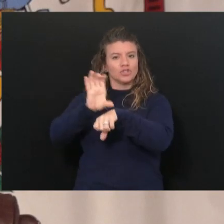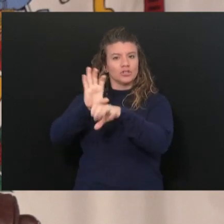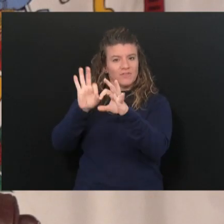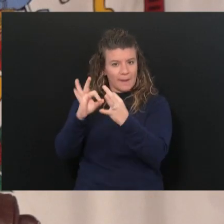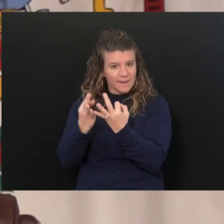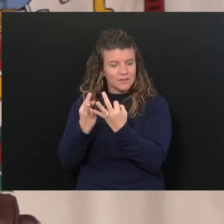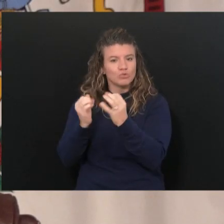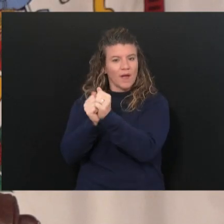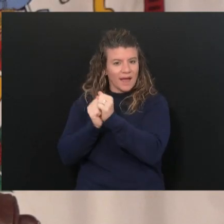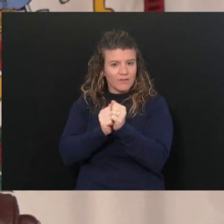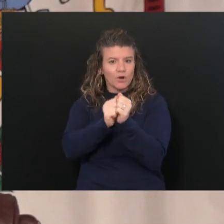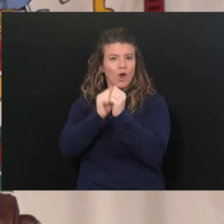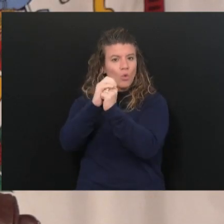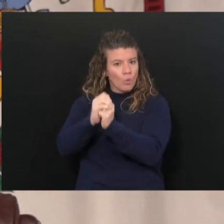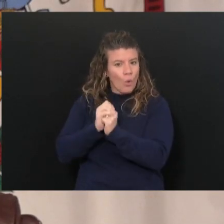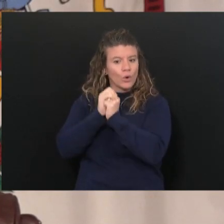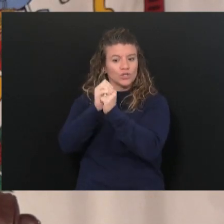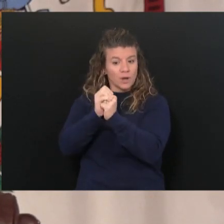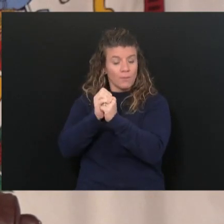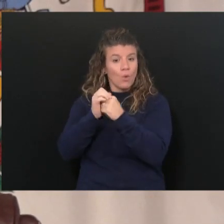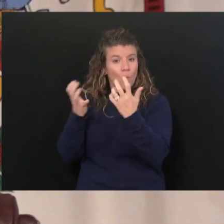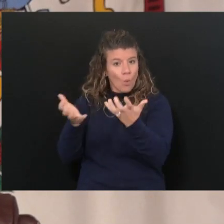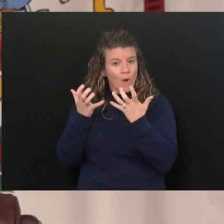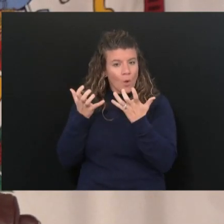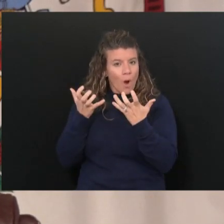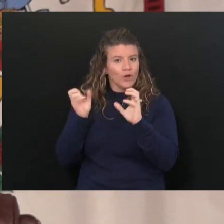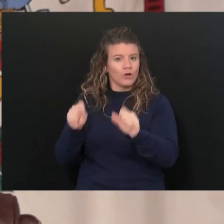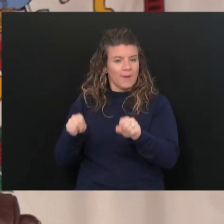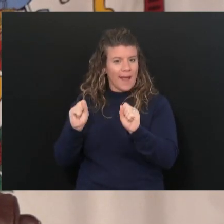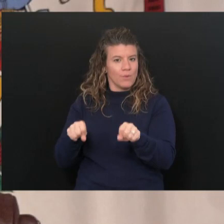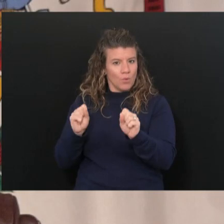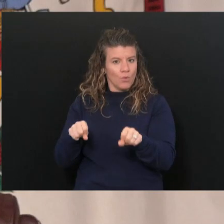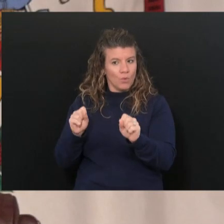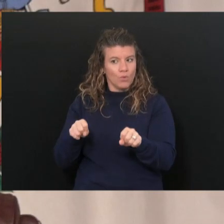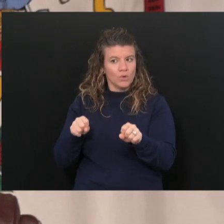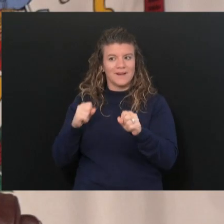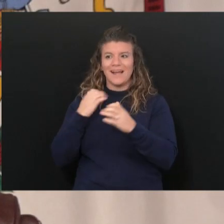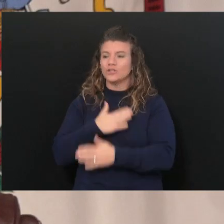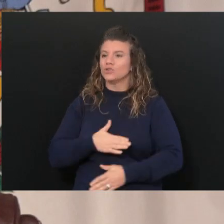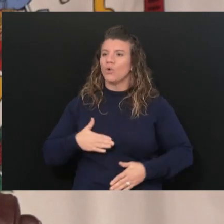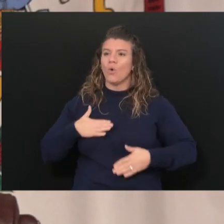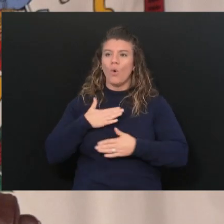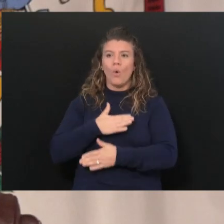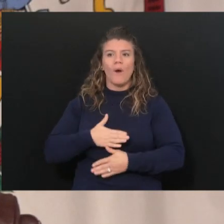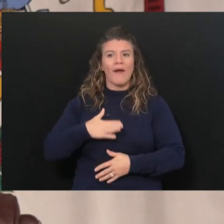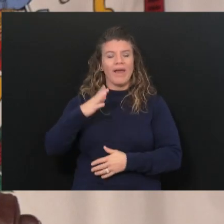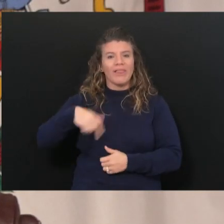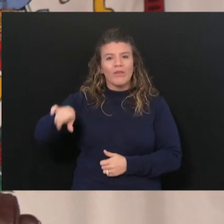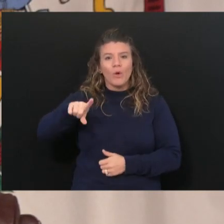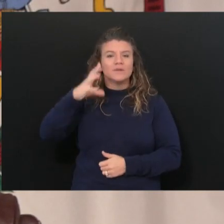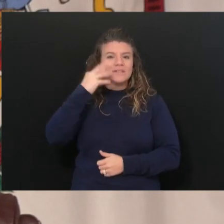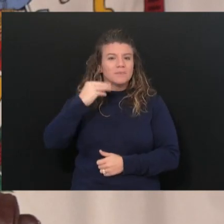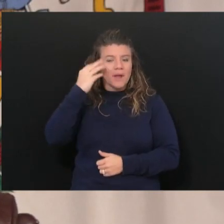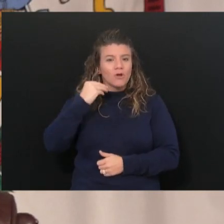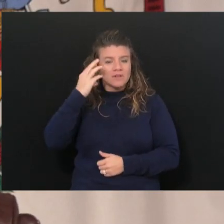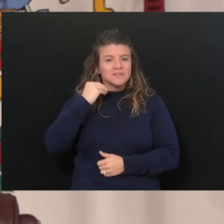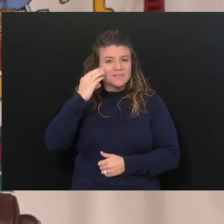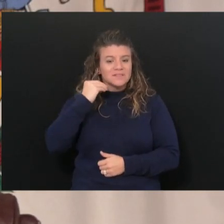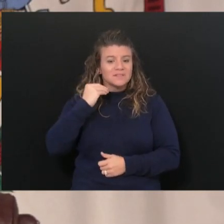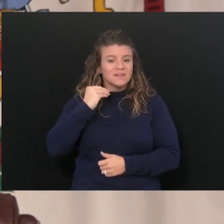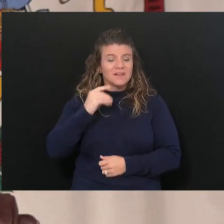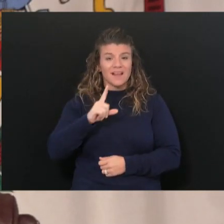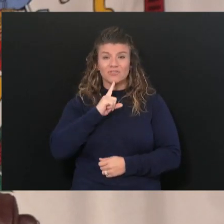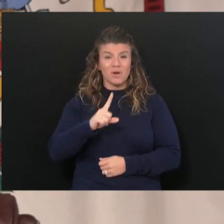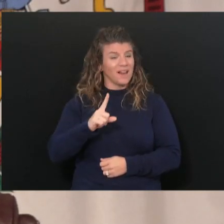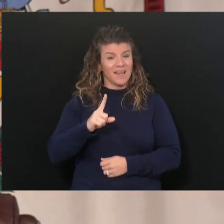and we want you to be able to enjoy that experience that is absolutely the heart